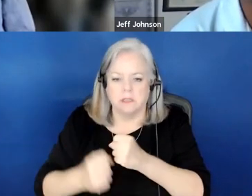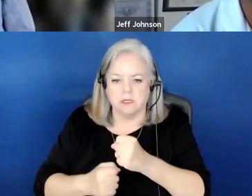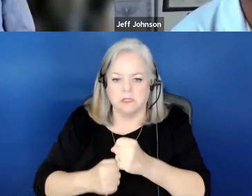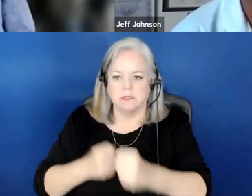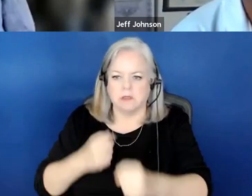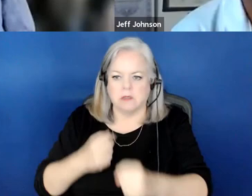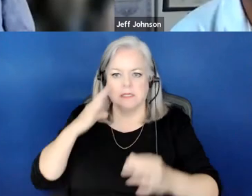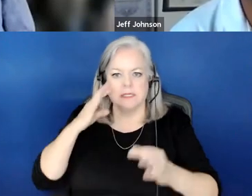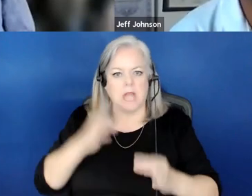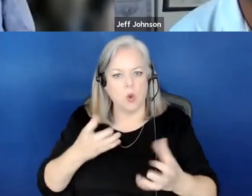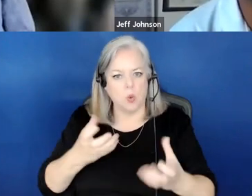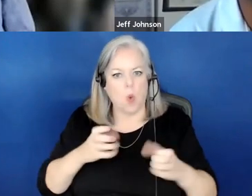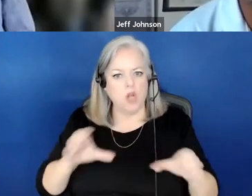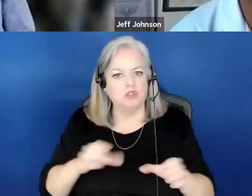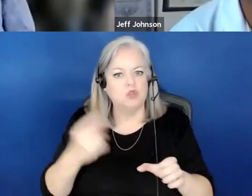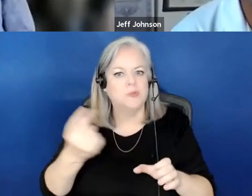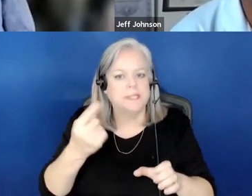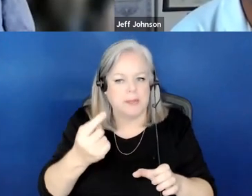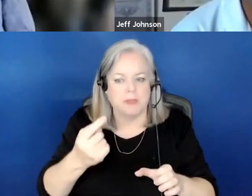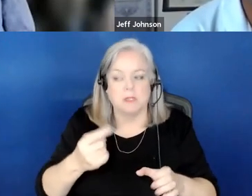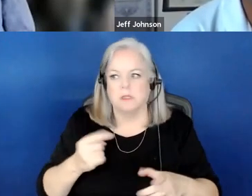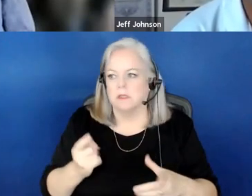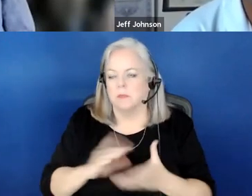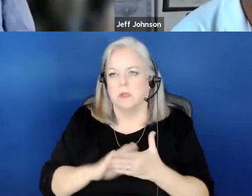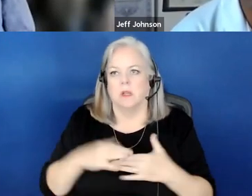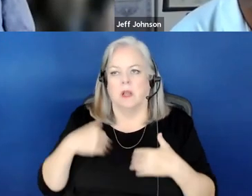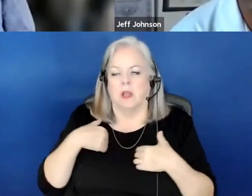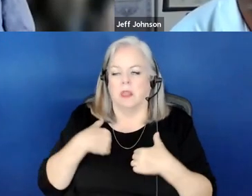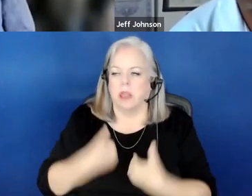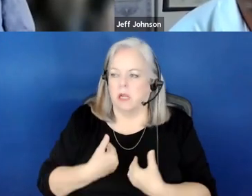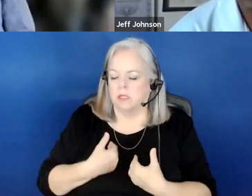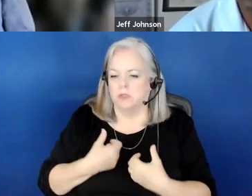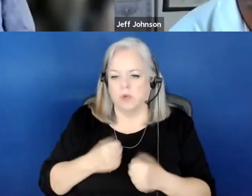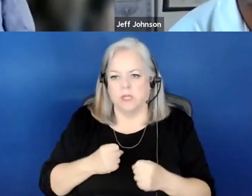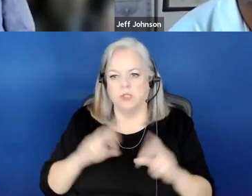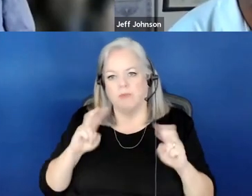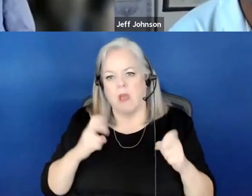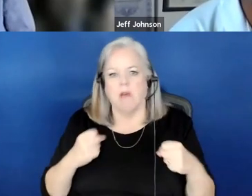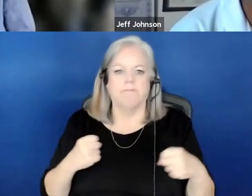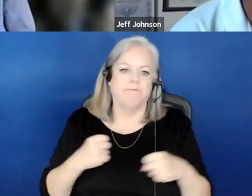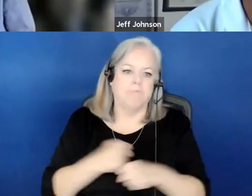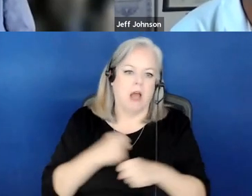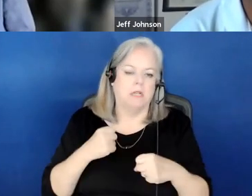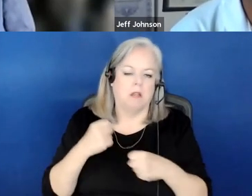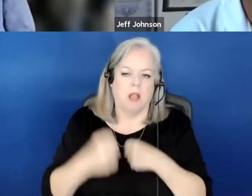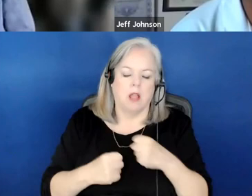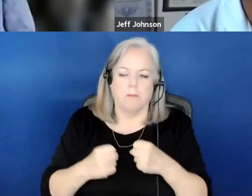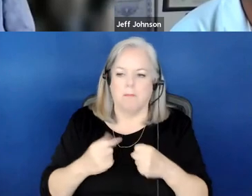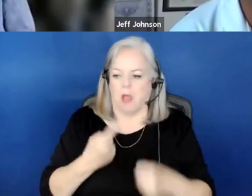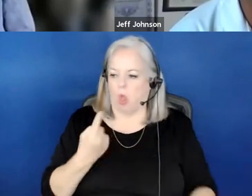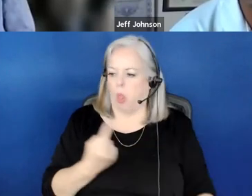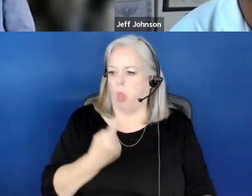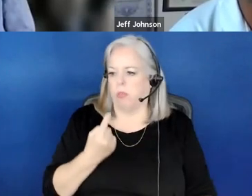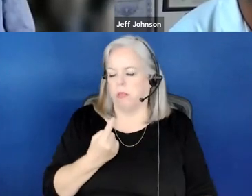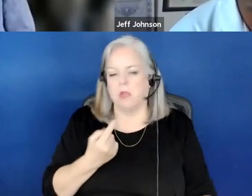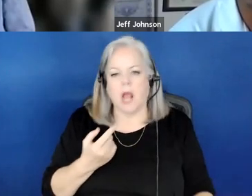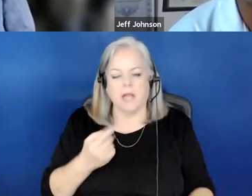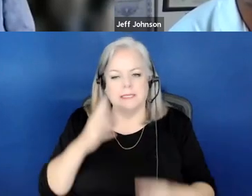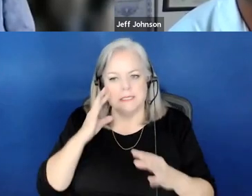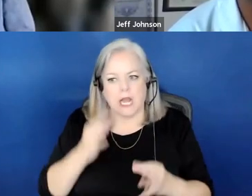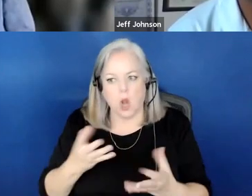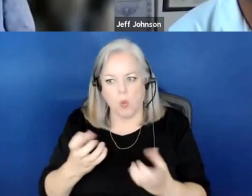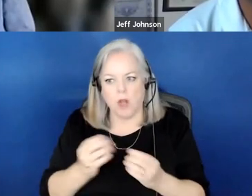because I mean you just get tired of trying to fight by yourself so I decided that I wanted to get some more people